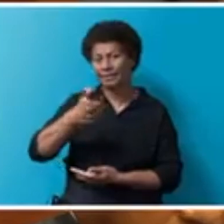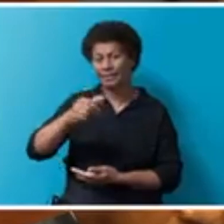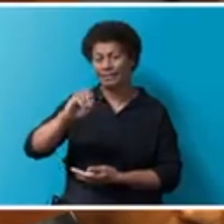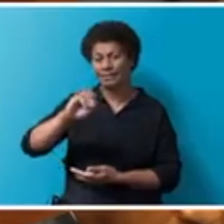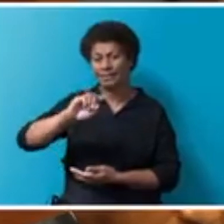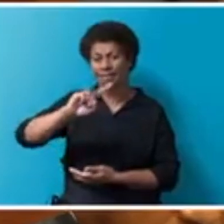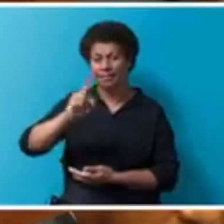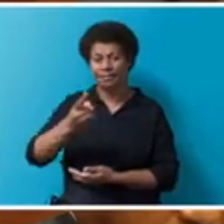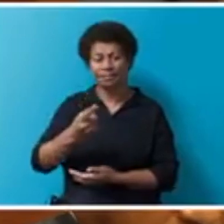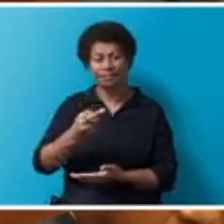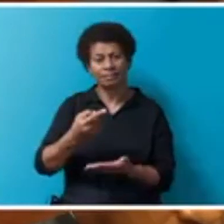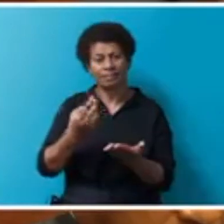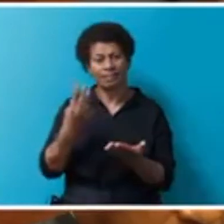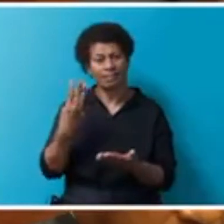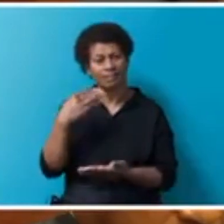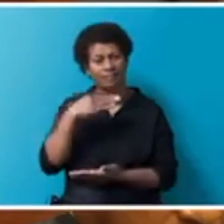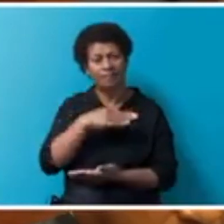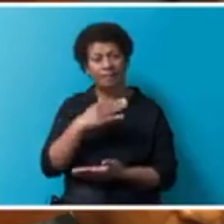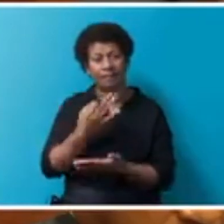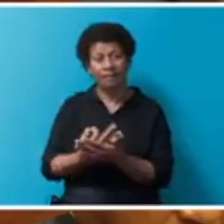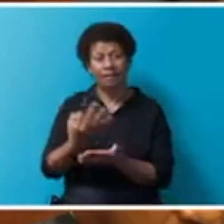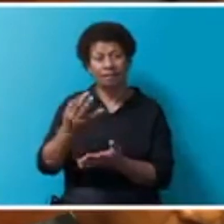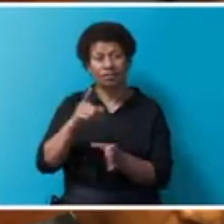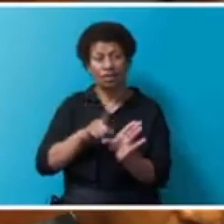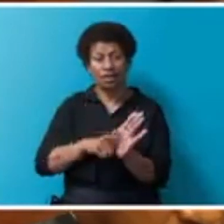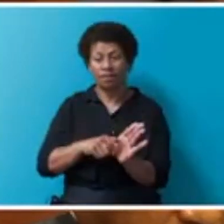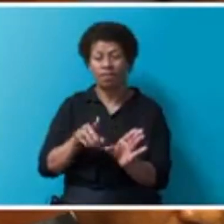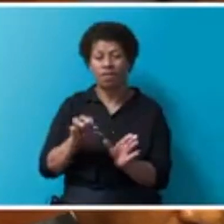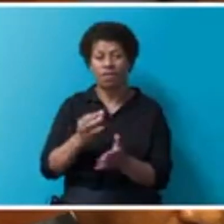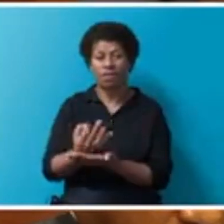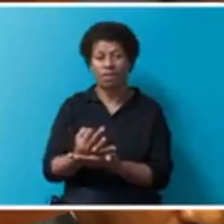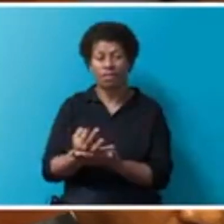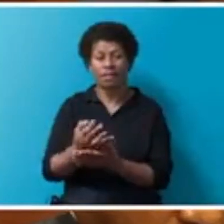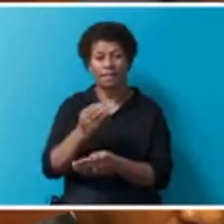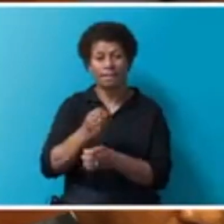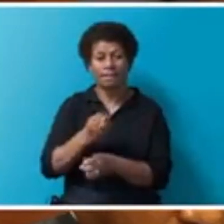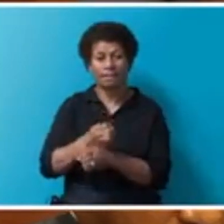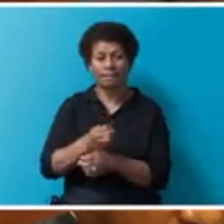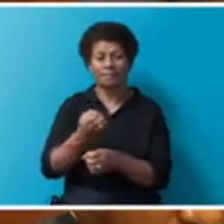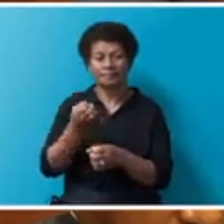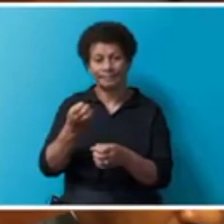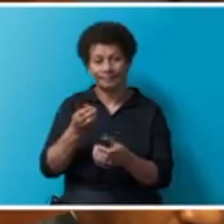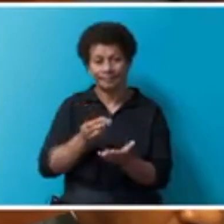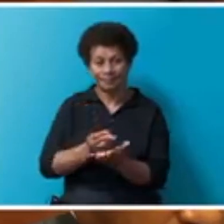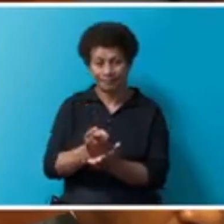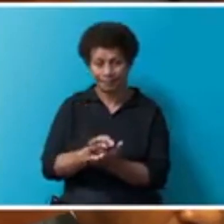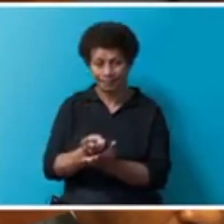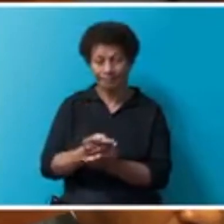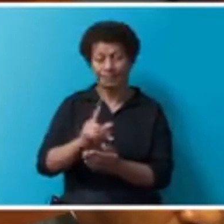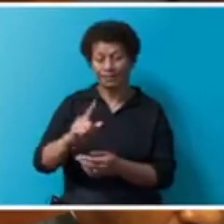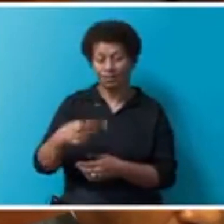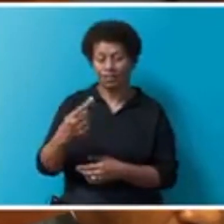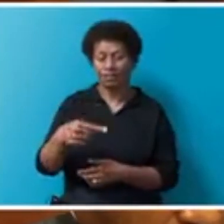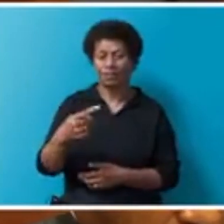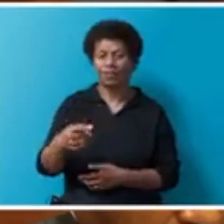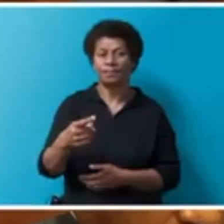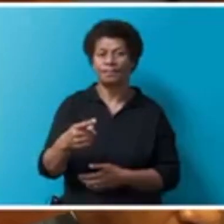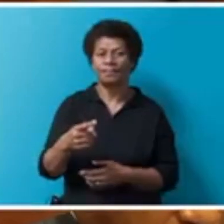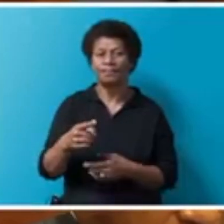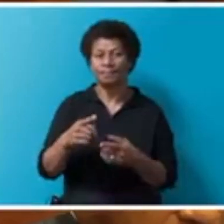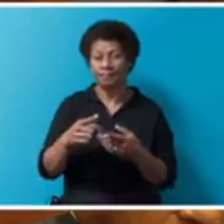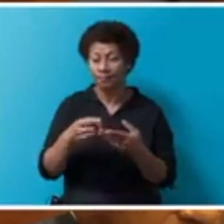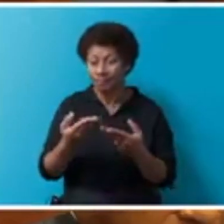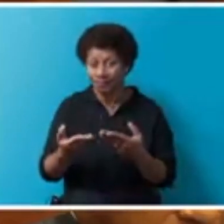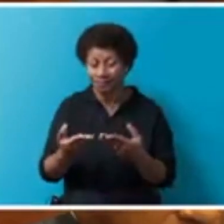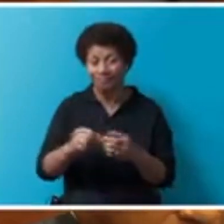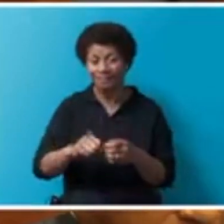267,300 in the new financial year for the formal employment service will ensure that we continue to promote and support our